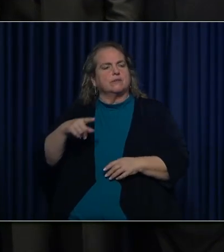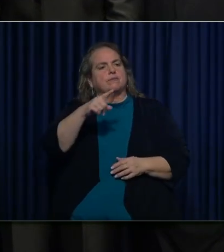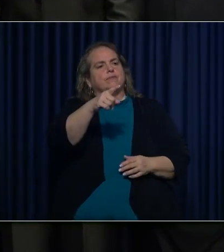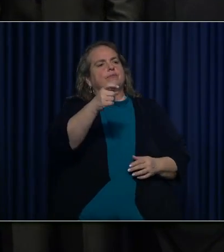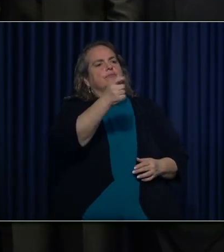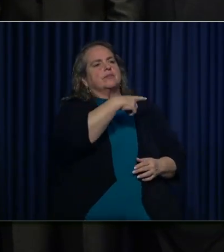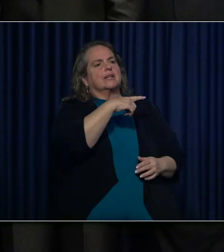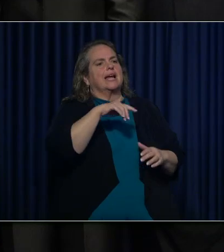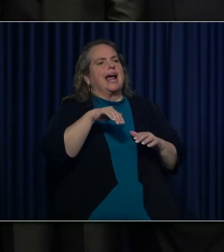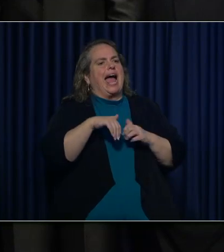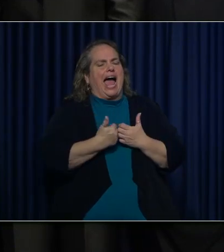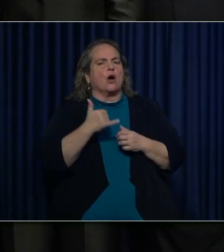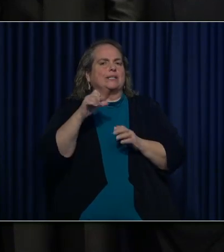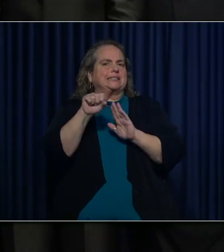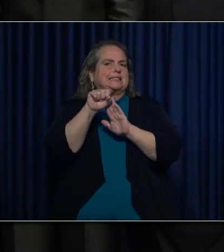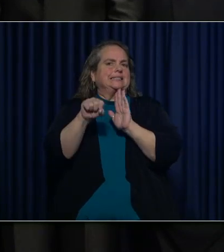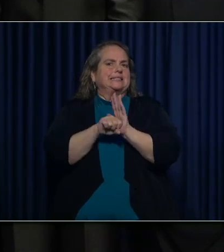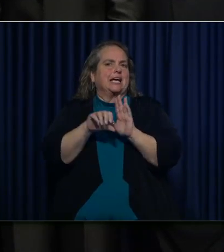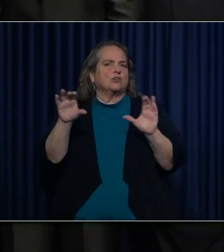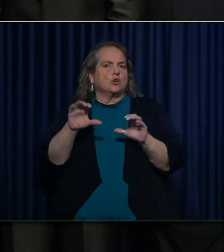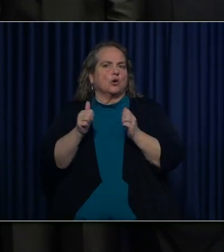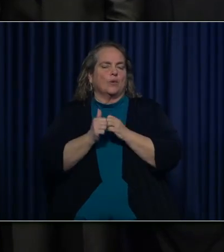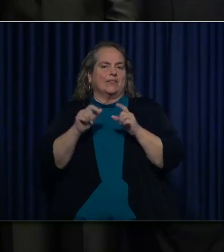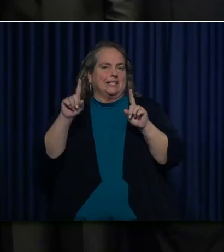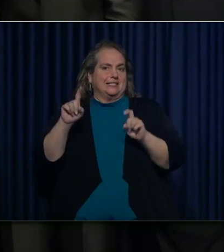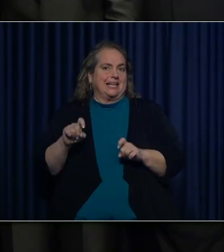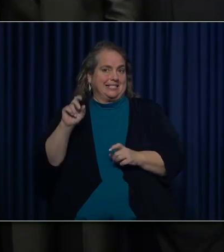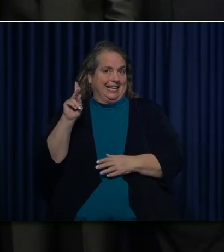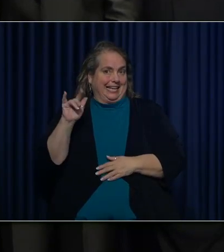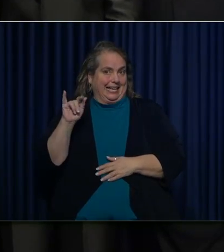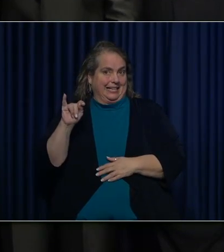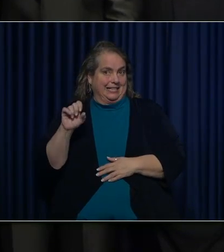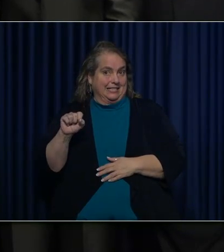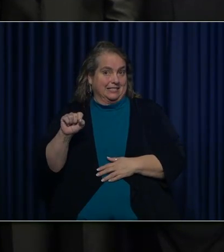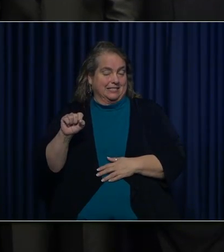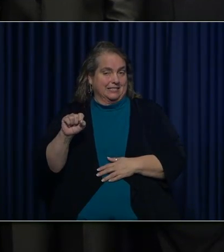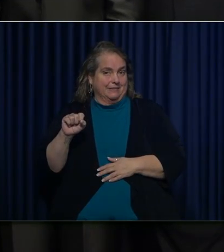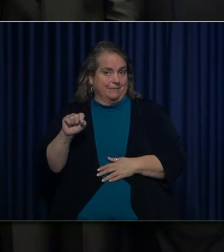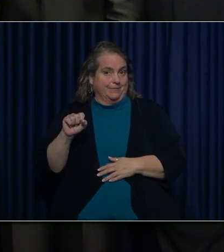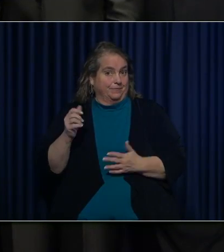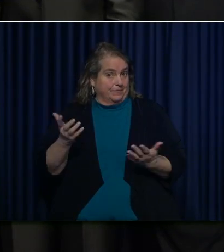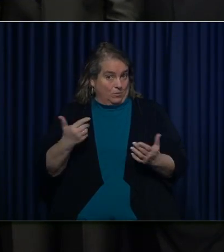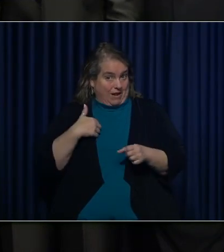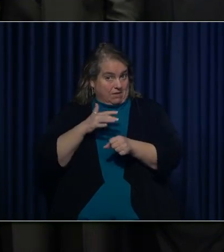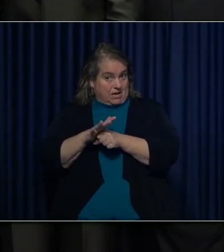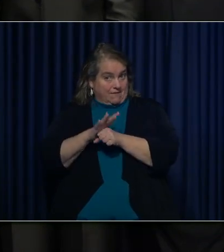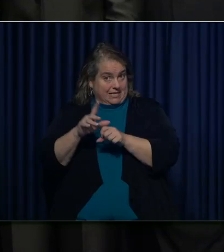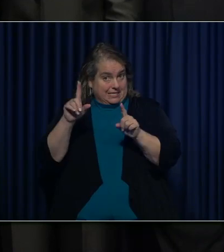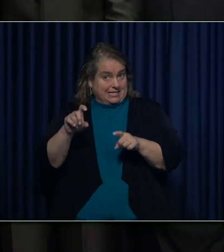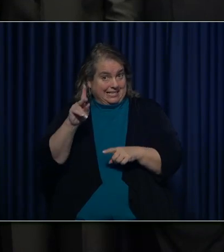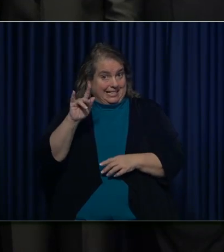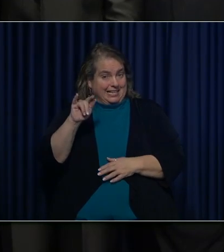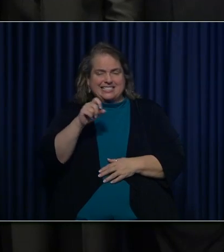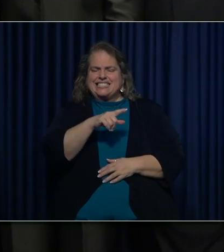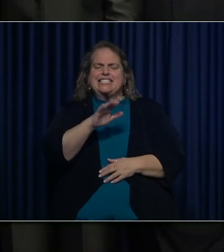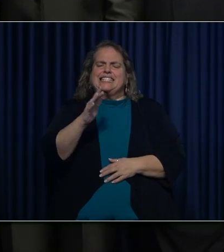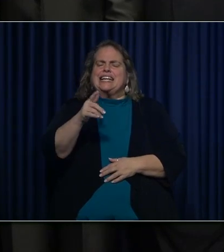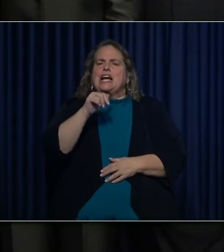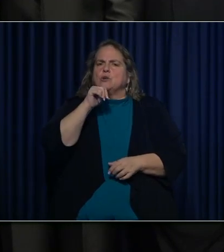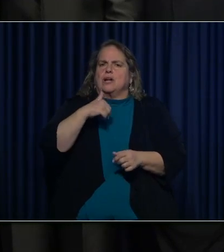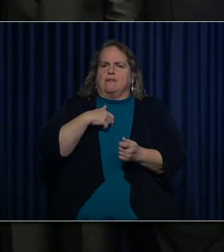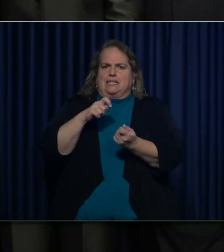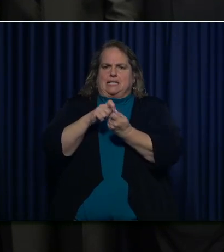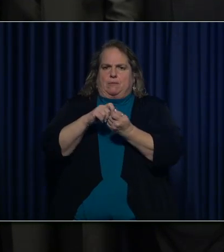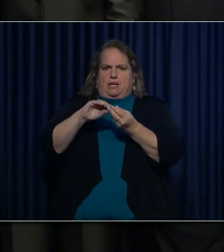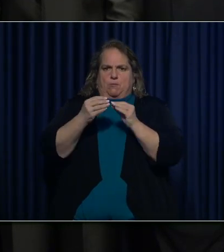state doing with test kits? So I wish I had, I don't have an accurate number to tell you at the moment. I can tell you this. The state